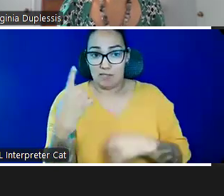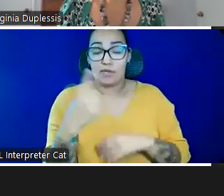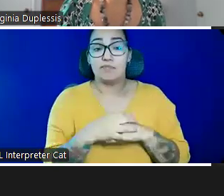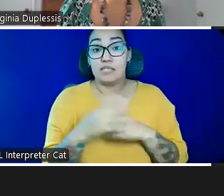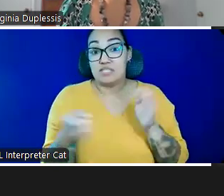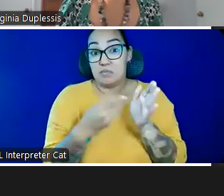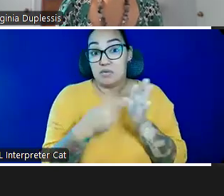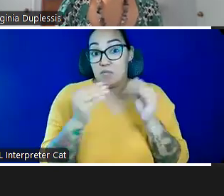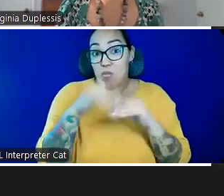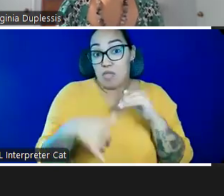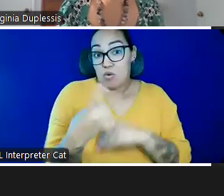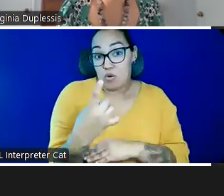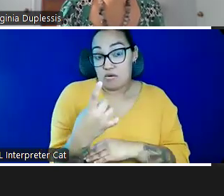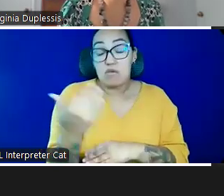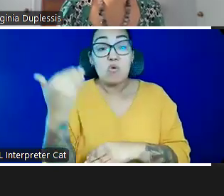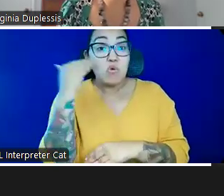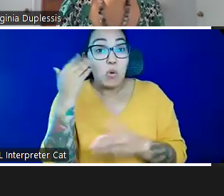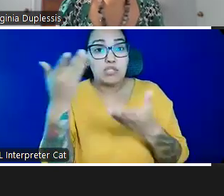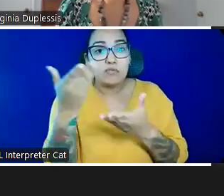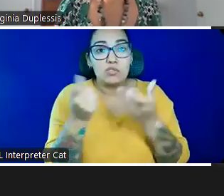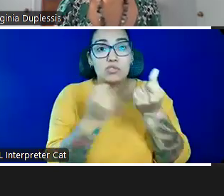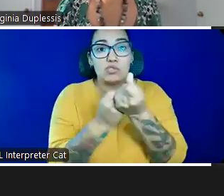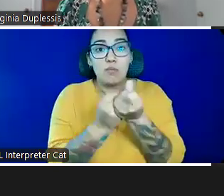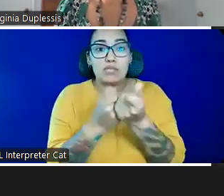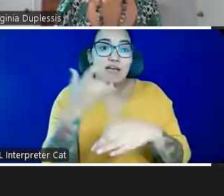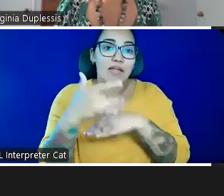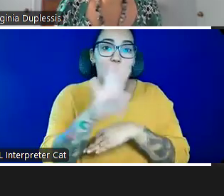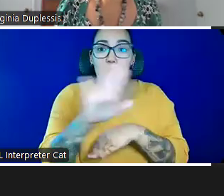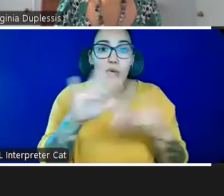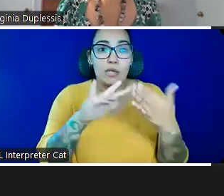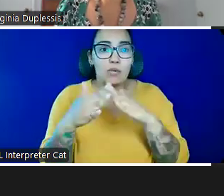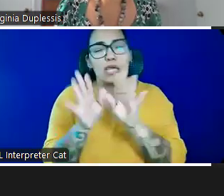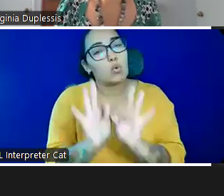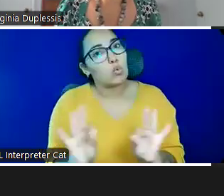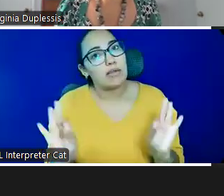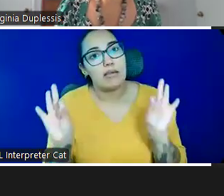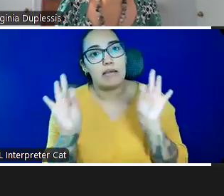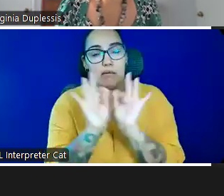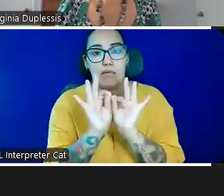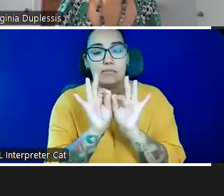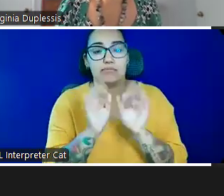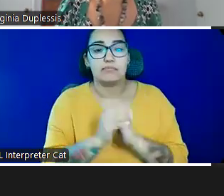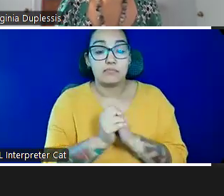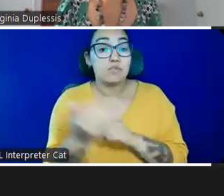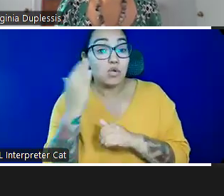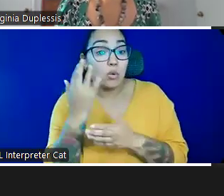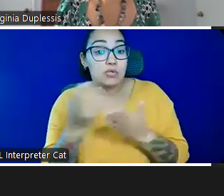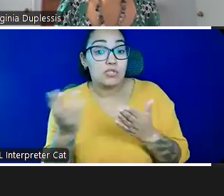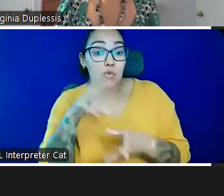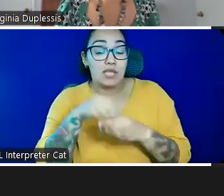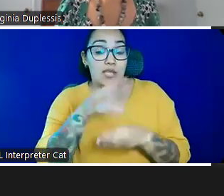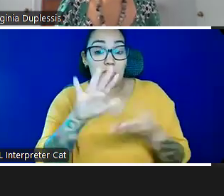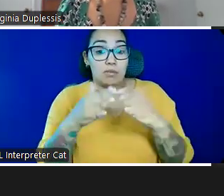than one. Knowing the services and supports in your community is critical. Learn about the resources in your community that can support